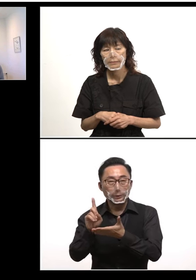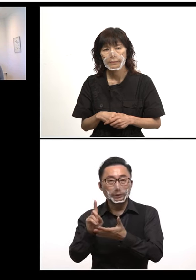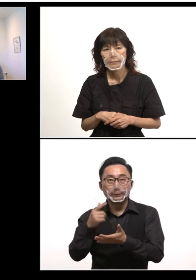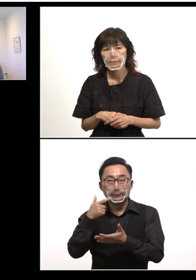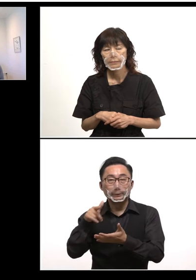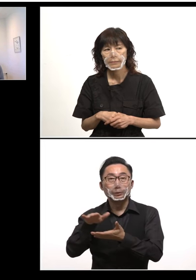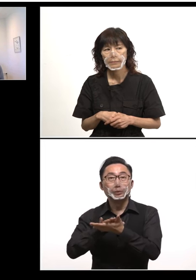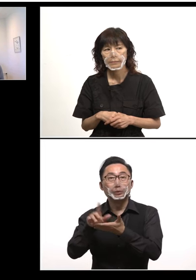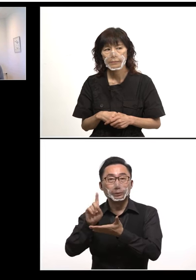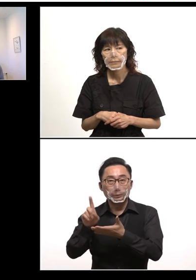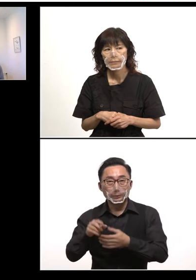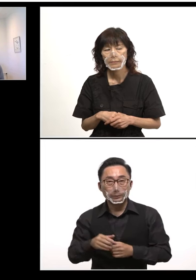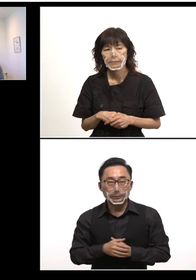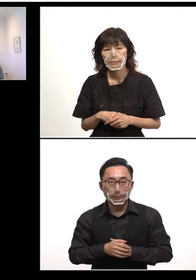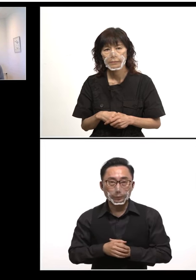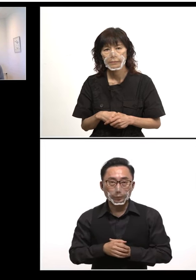Cousins,